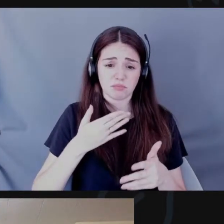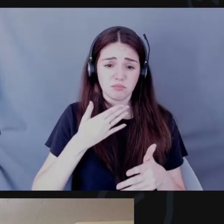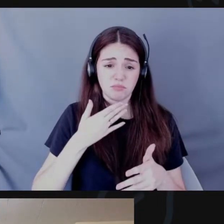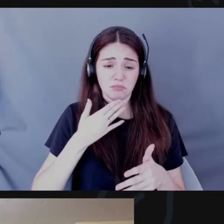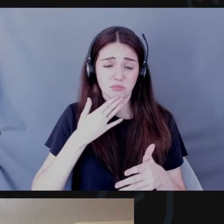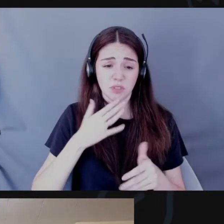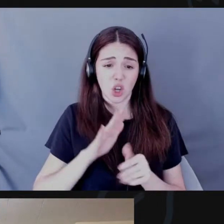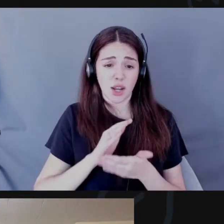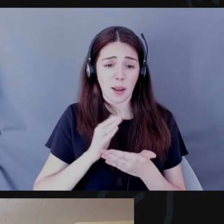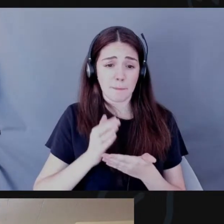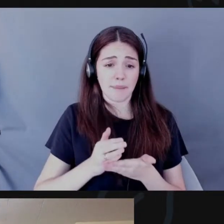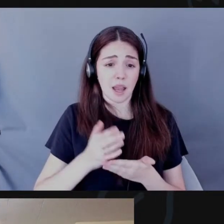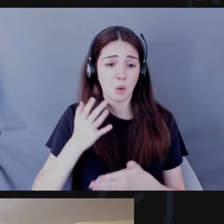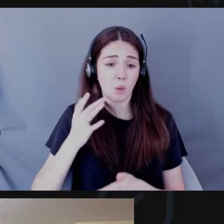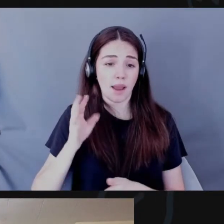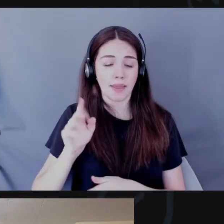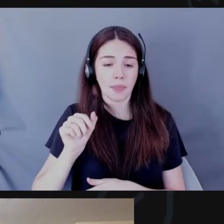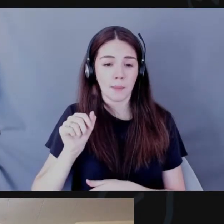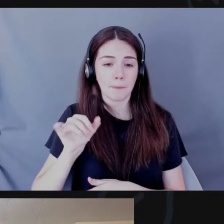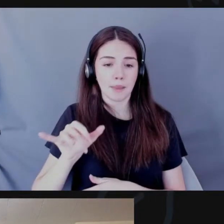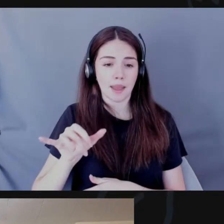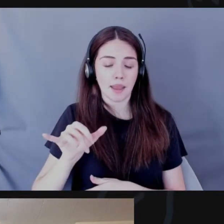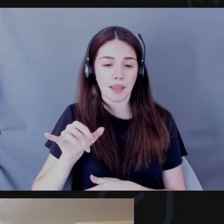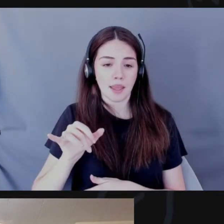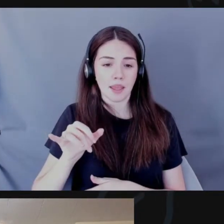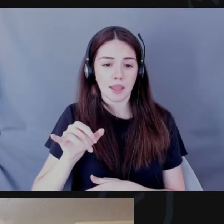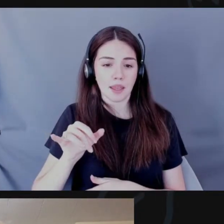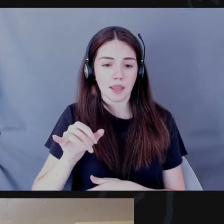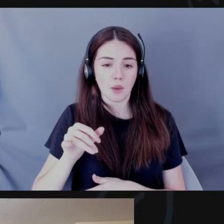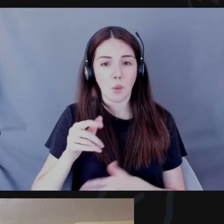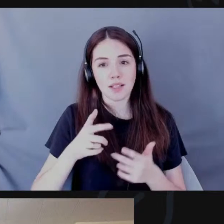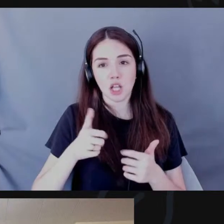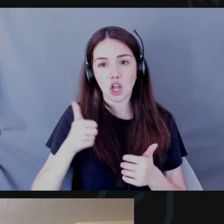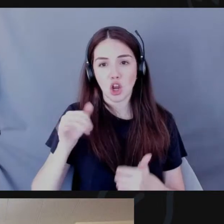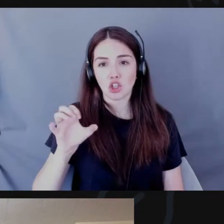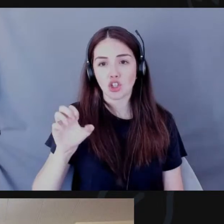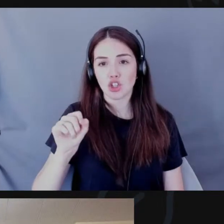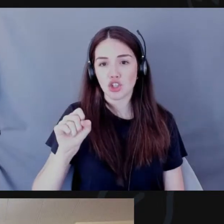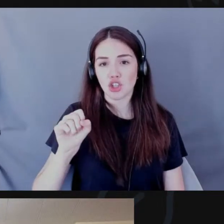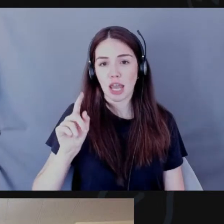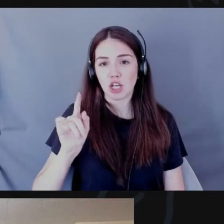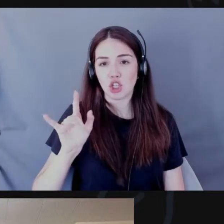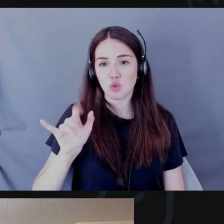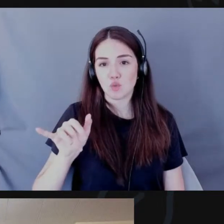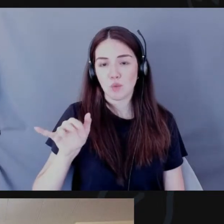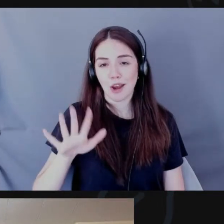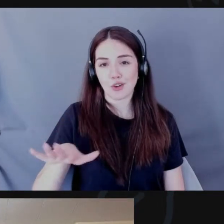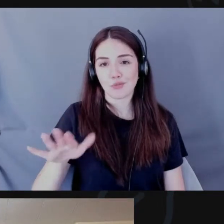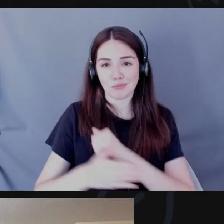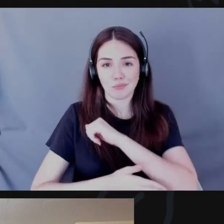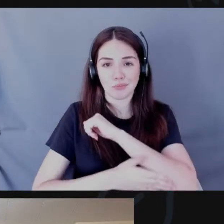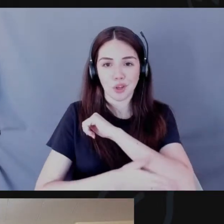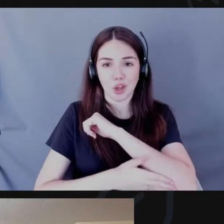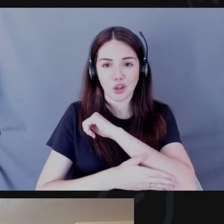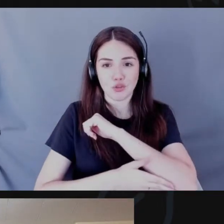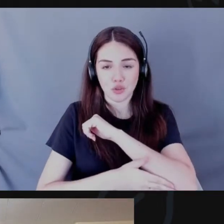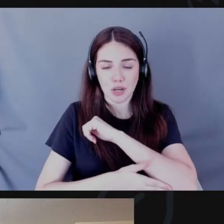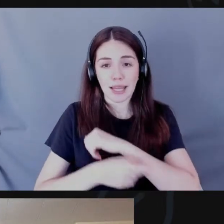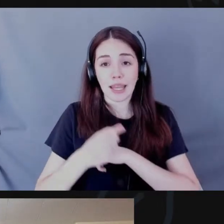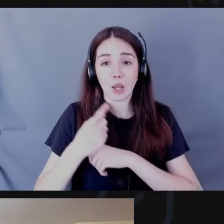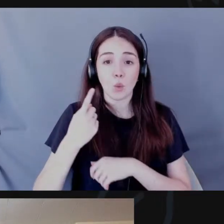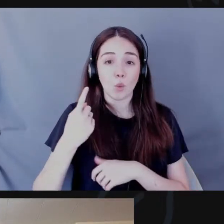bay is really it's the largest estuary in the country and one of the